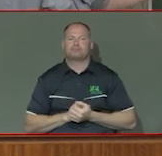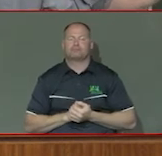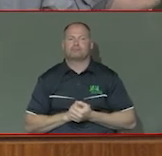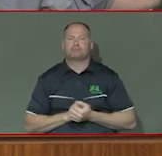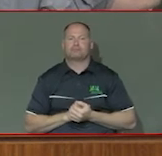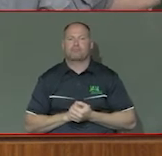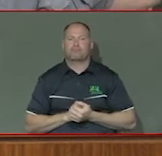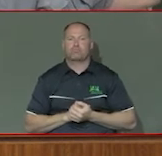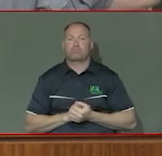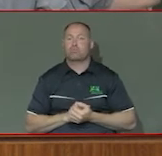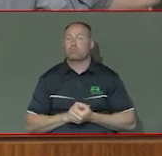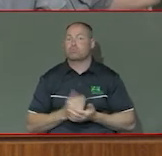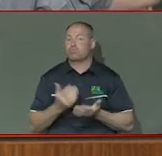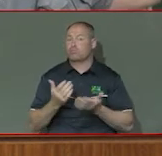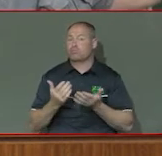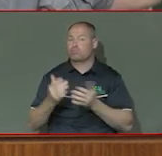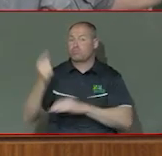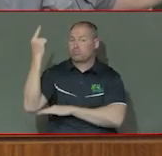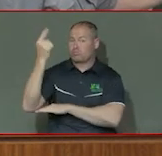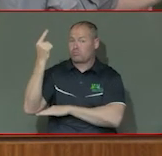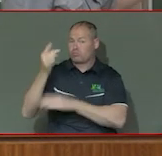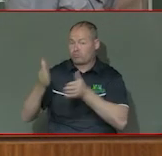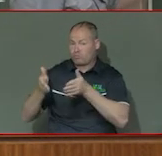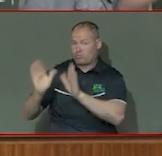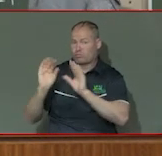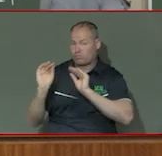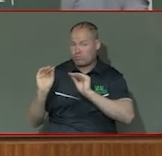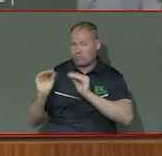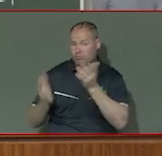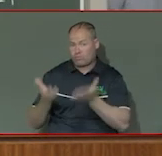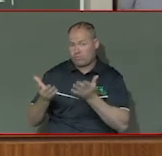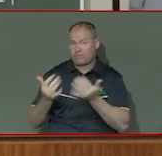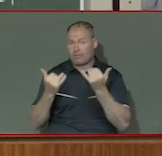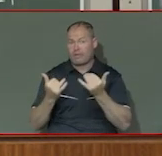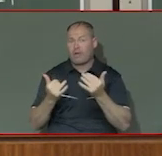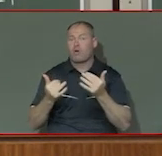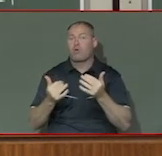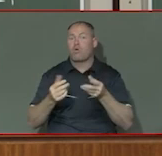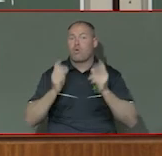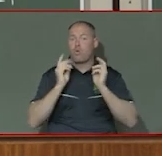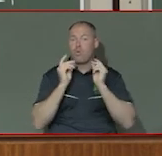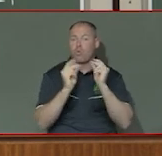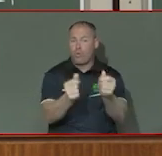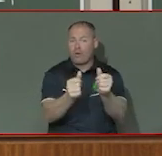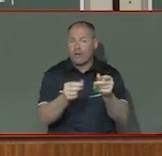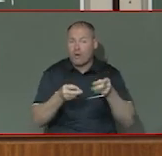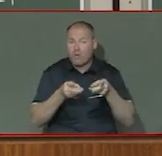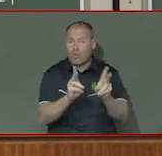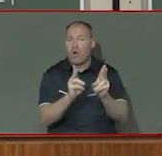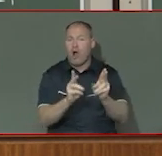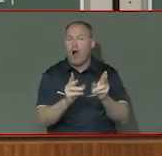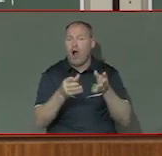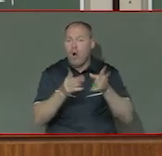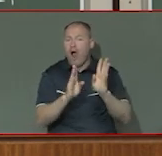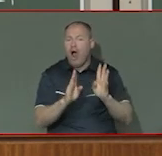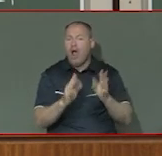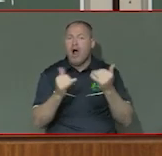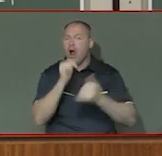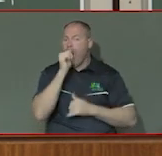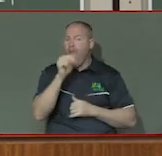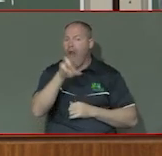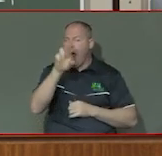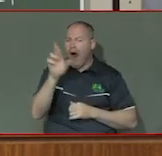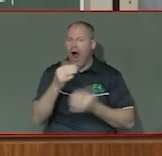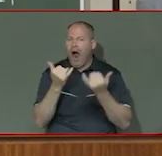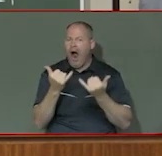teacher might have taught you this method, but the quick method that you can also use and you'll always get the right answer. If